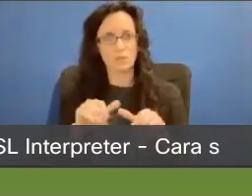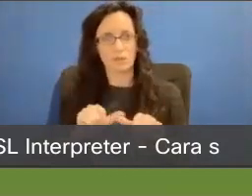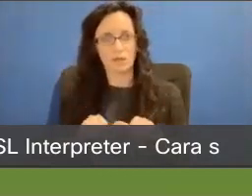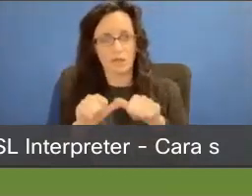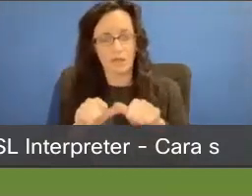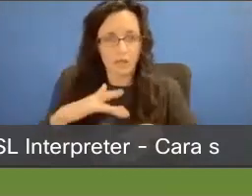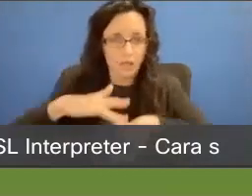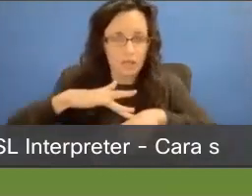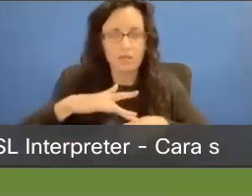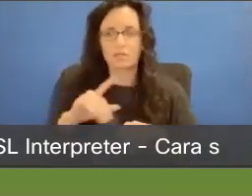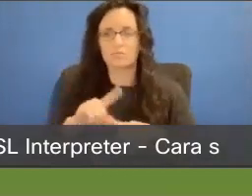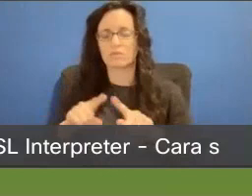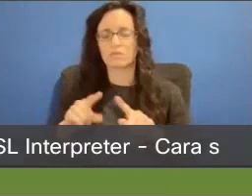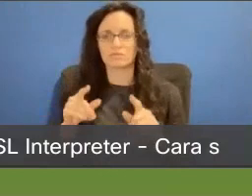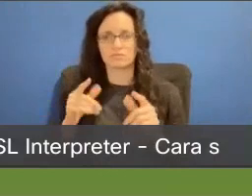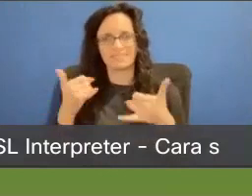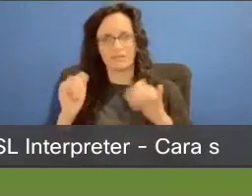we don't totally let our guard down.